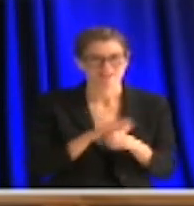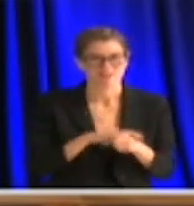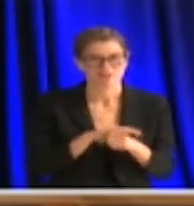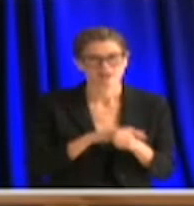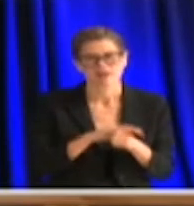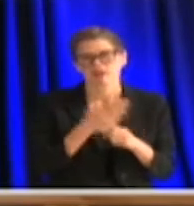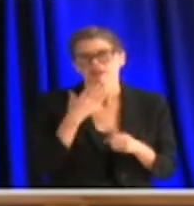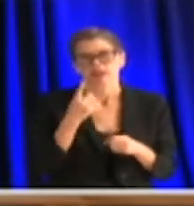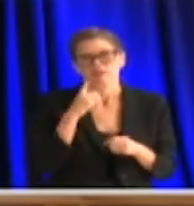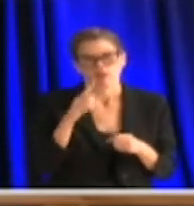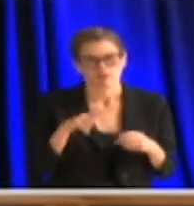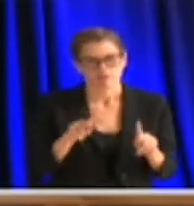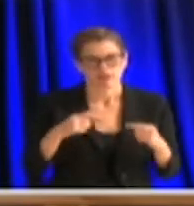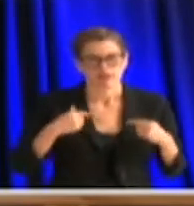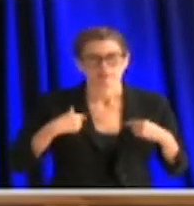to